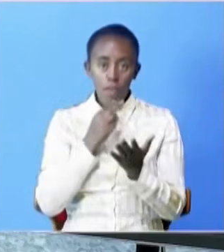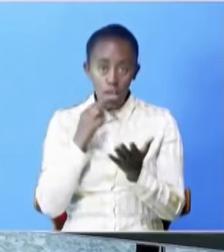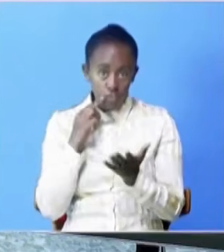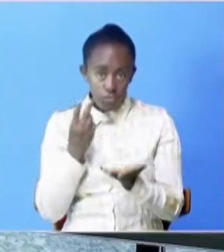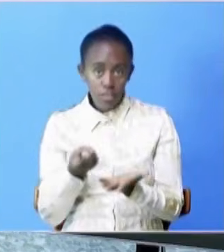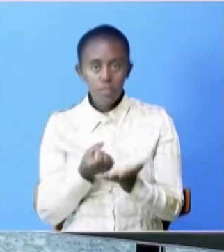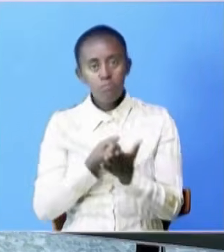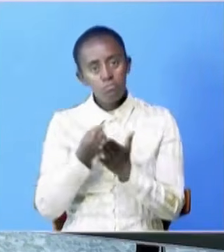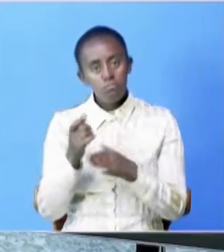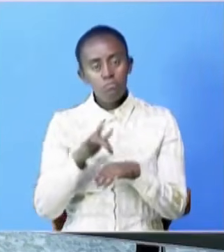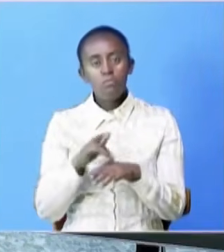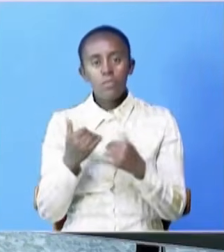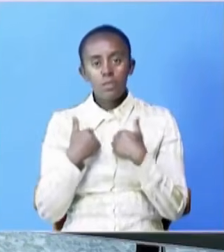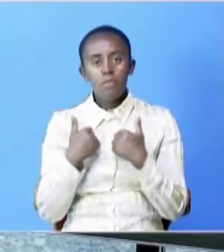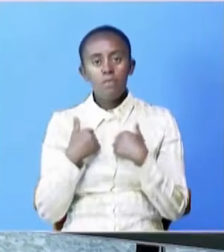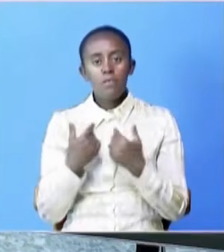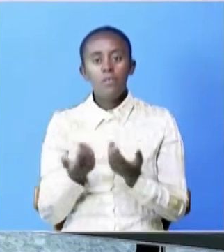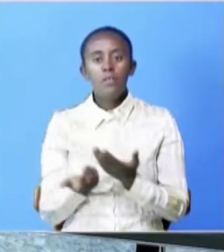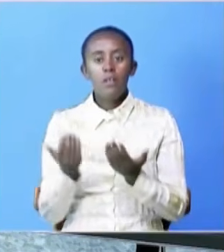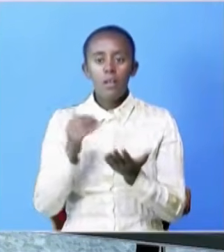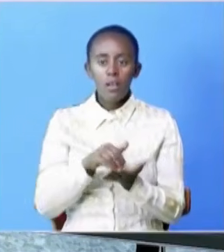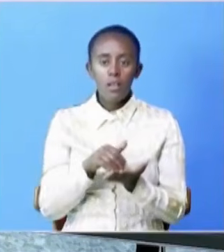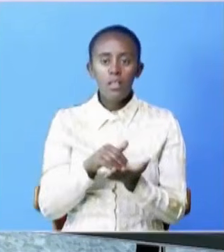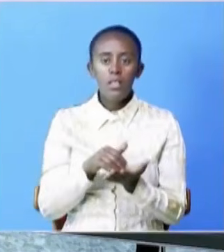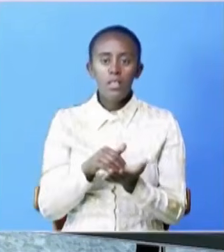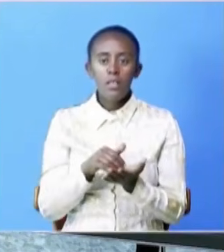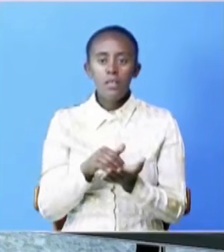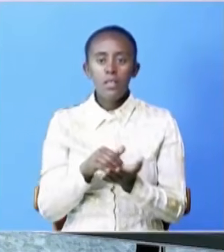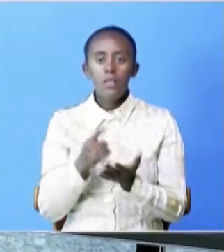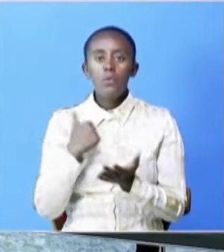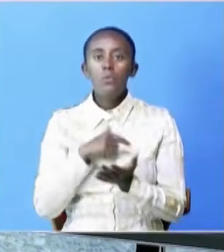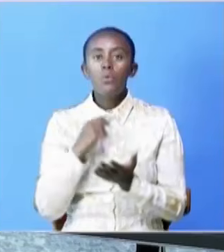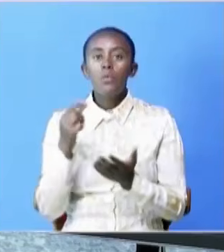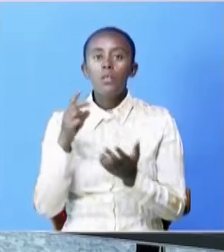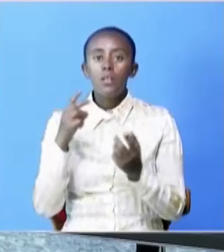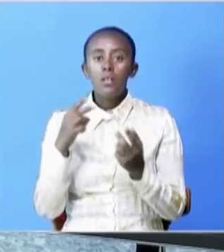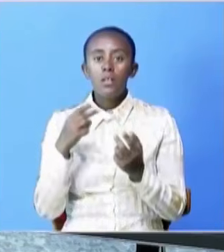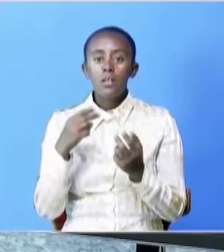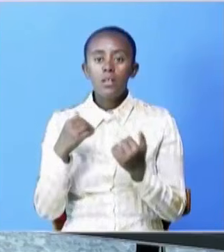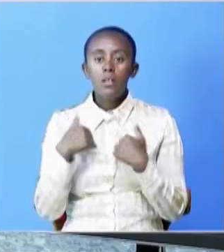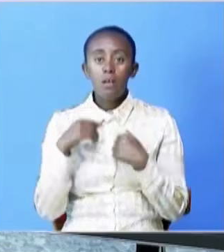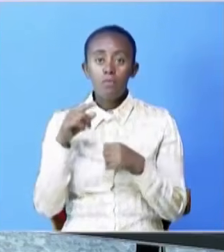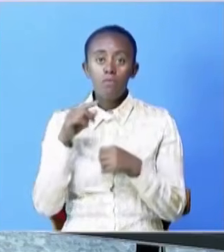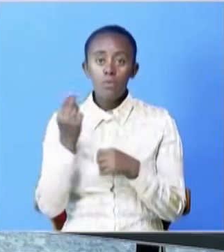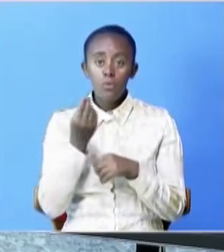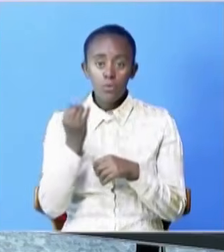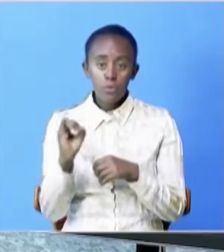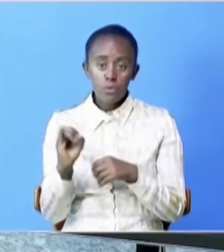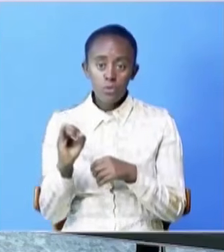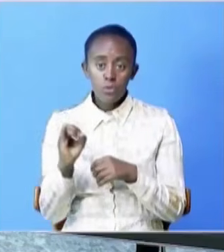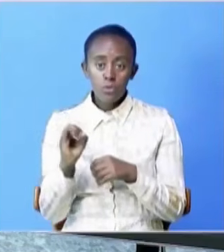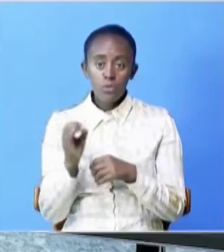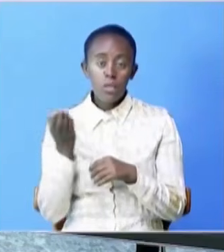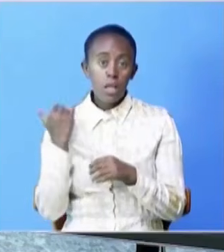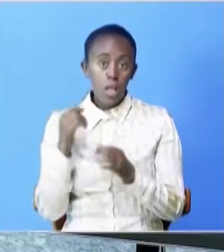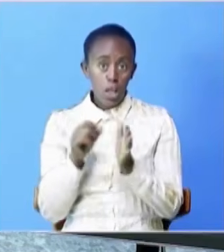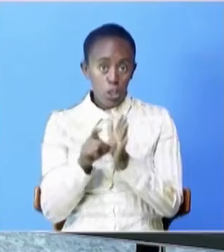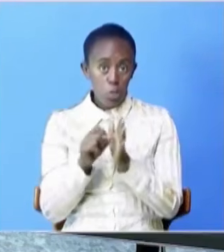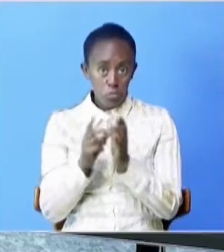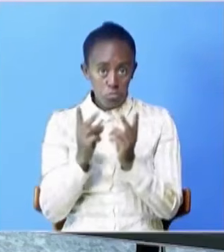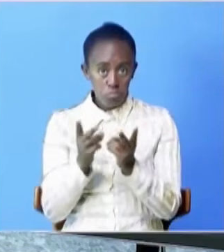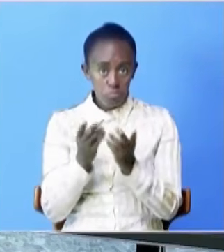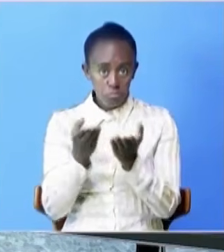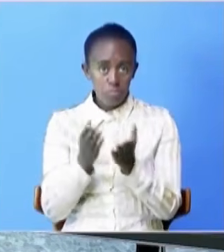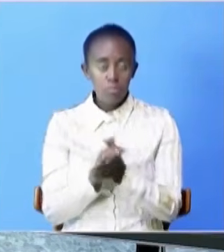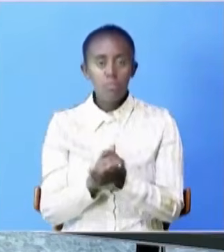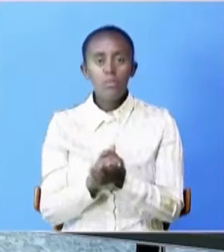our object. Again, in this verb, we have used, if you remember like the earlier example, like